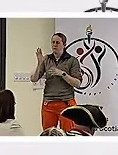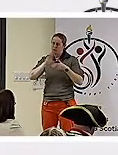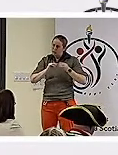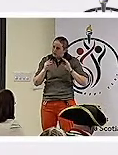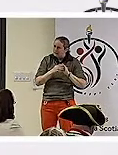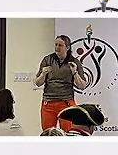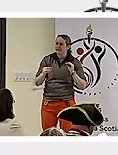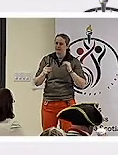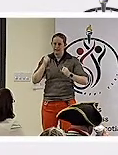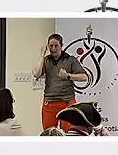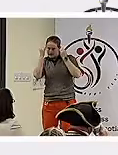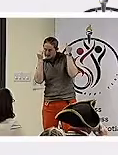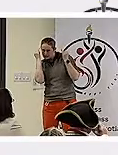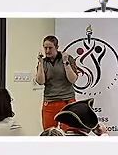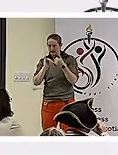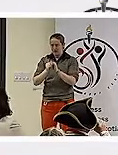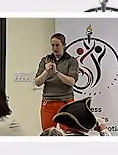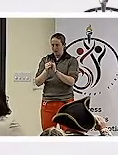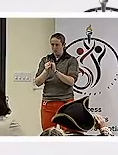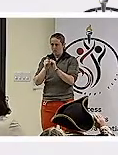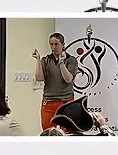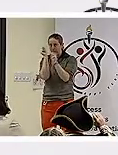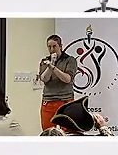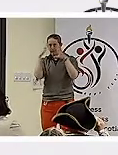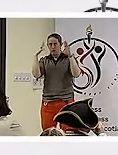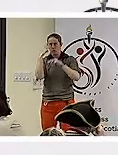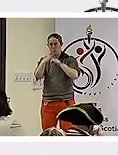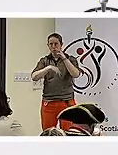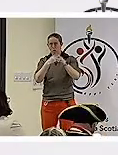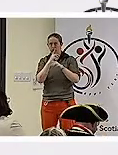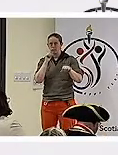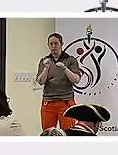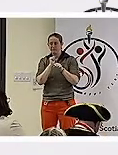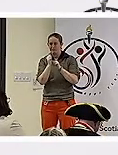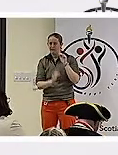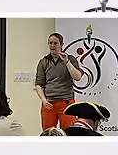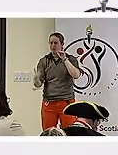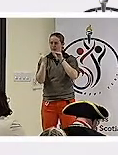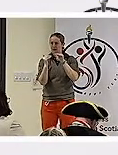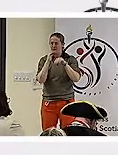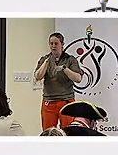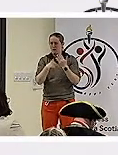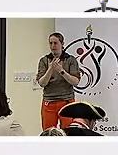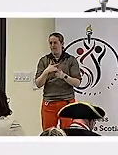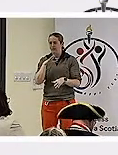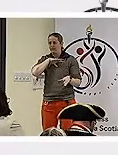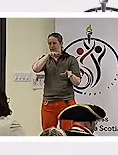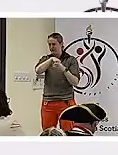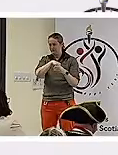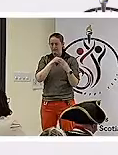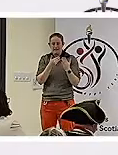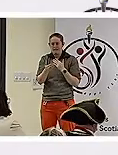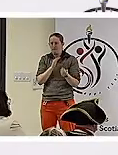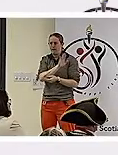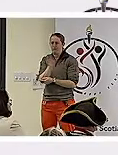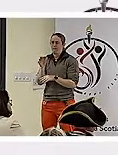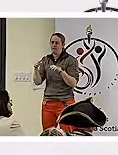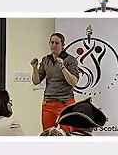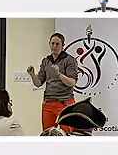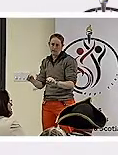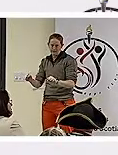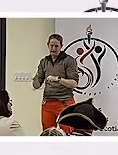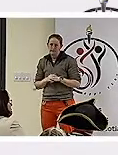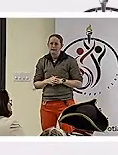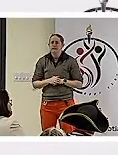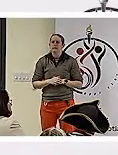on how to build a more equitable world where everyone is included, no matter their ability. I would like